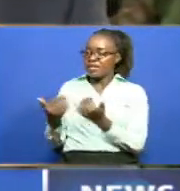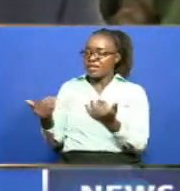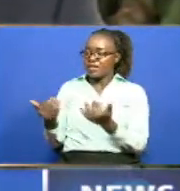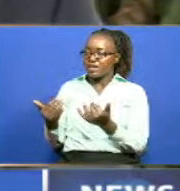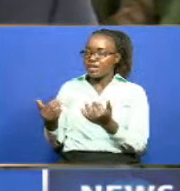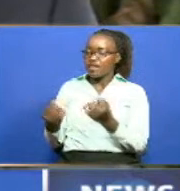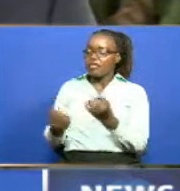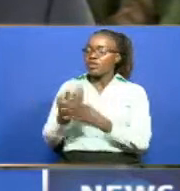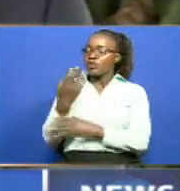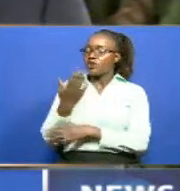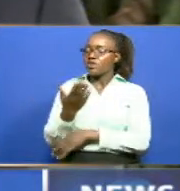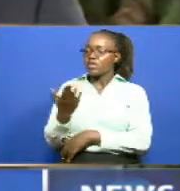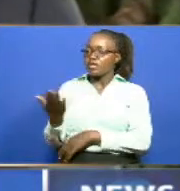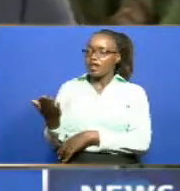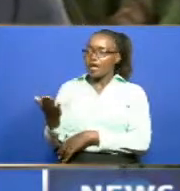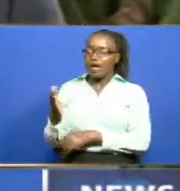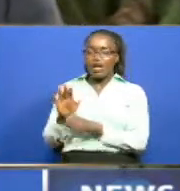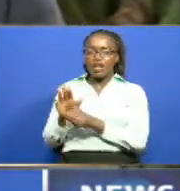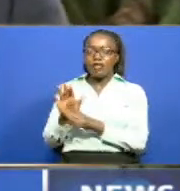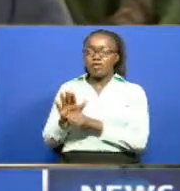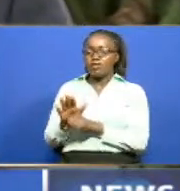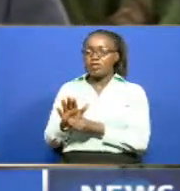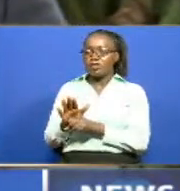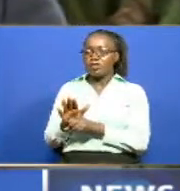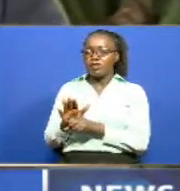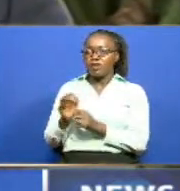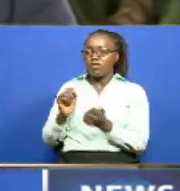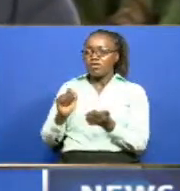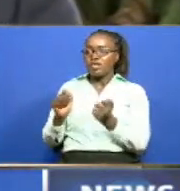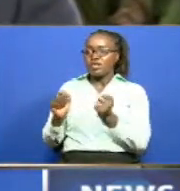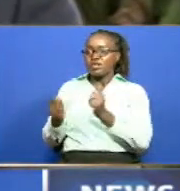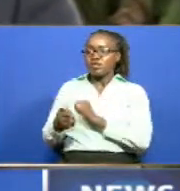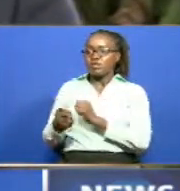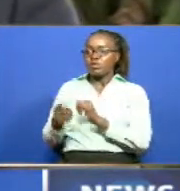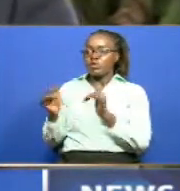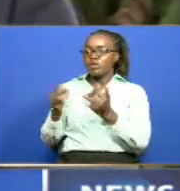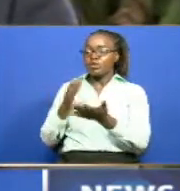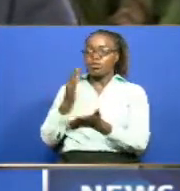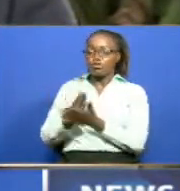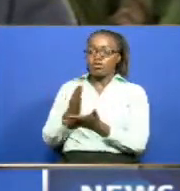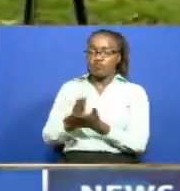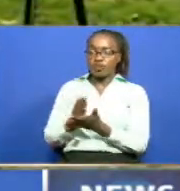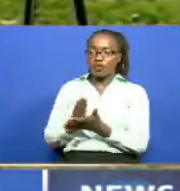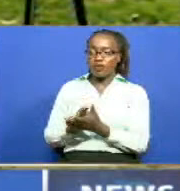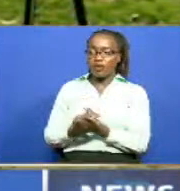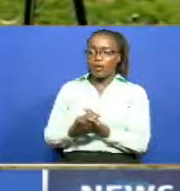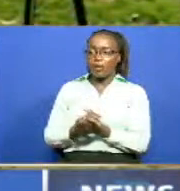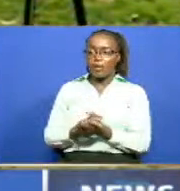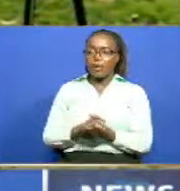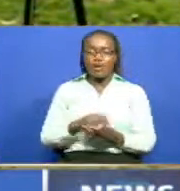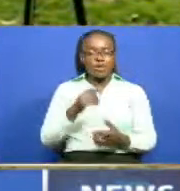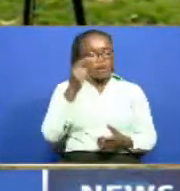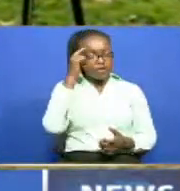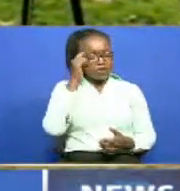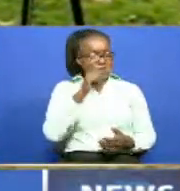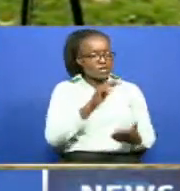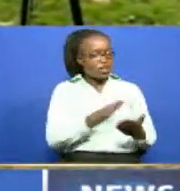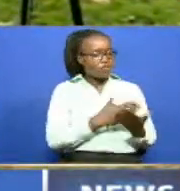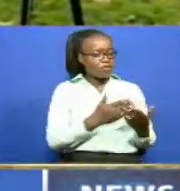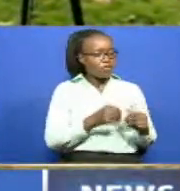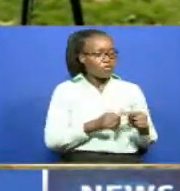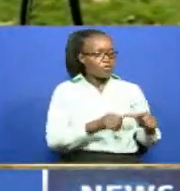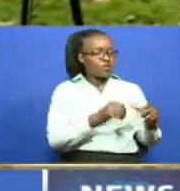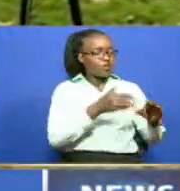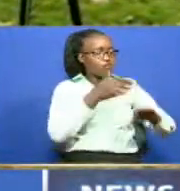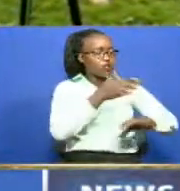there. So I think there was a lot of adjustment to the new reality to keep us going. Do you think that this is something that will go on